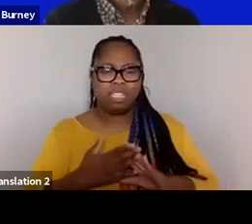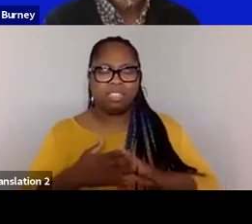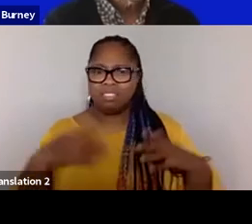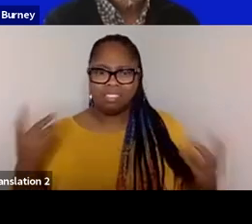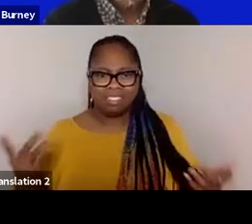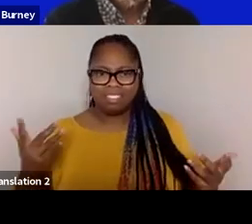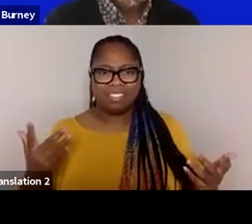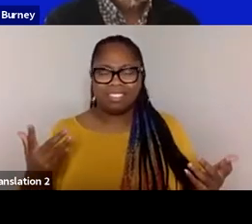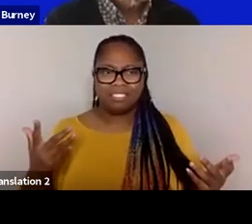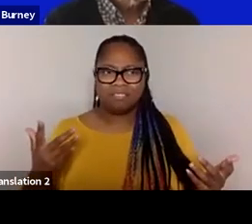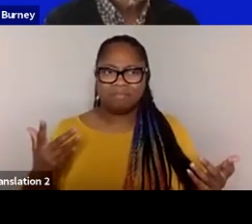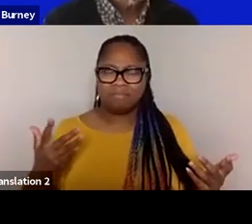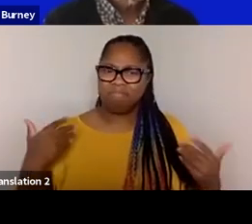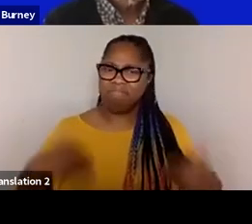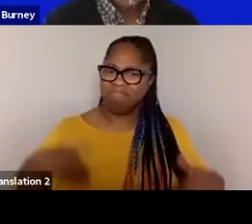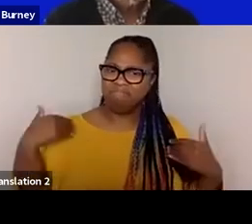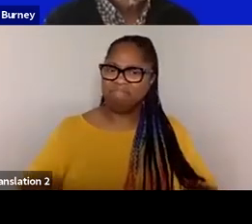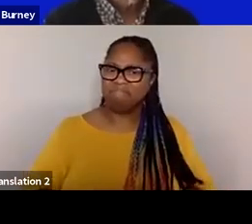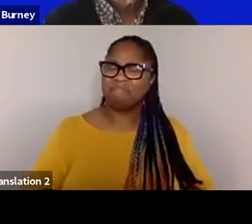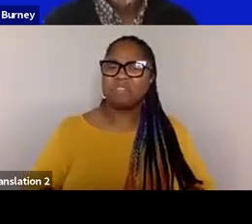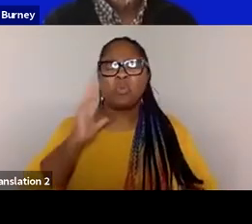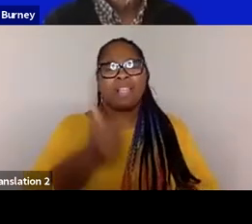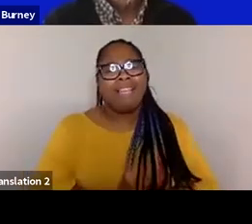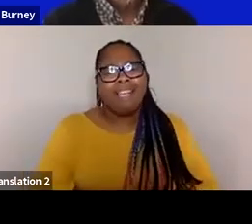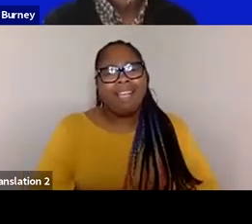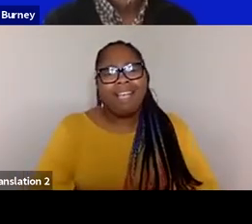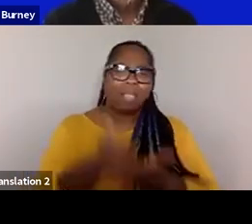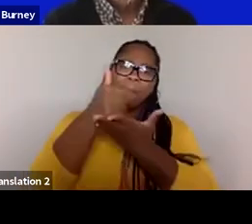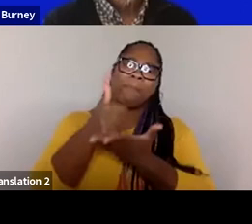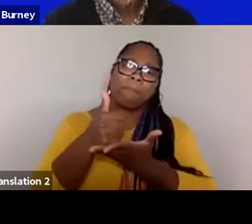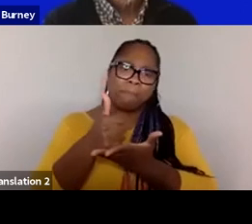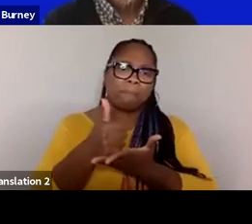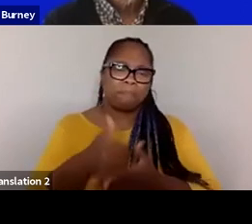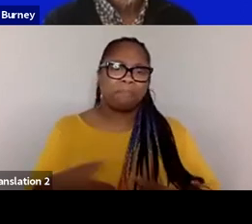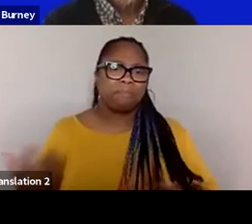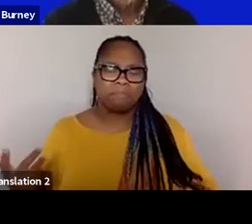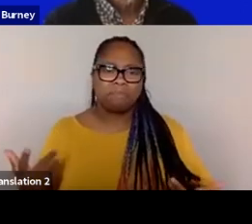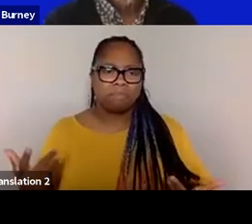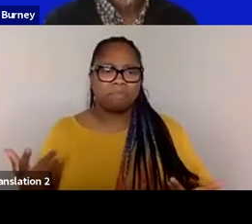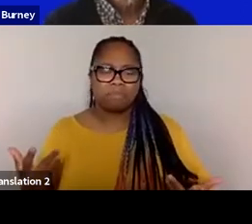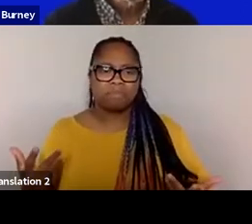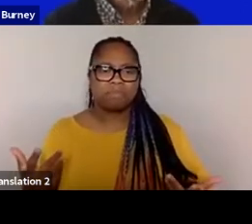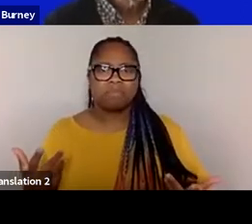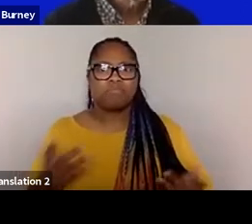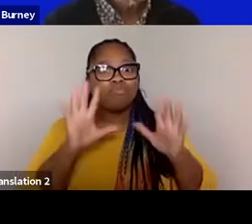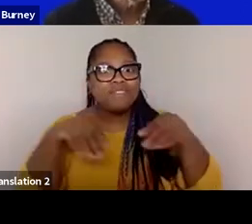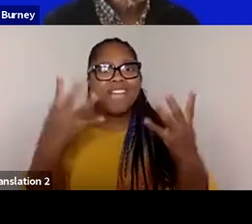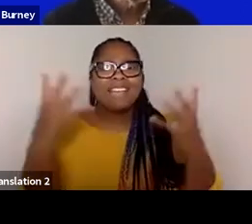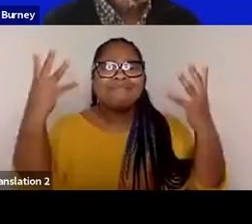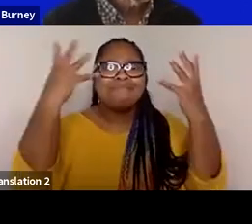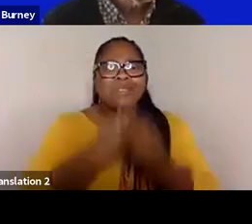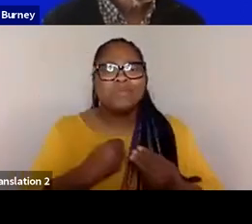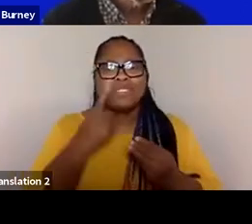is going to be such a huge help in being bringing beauty to the neighborhood and